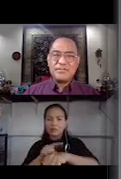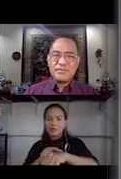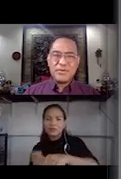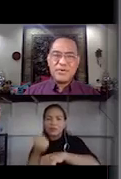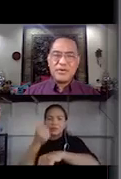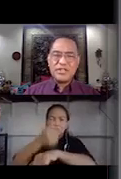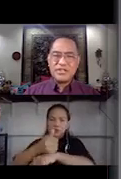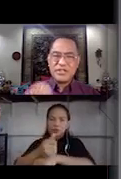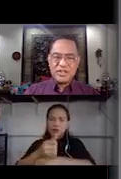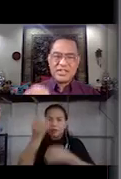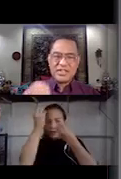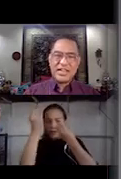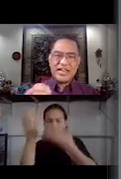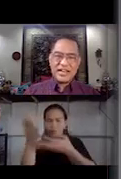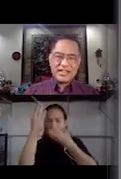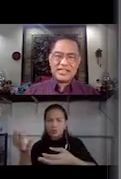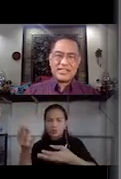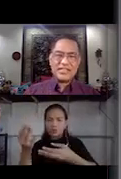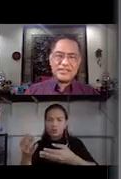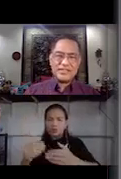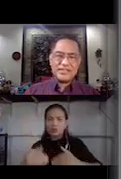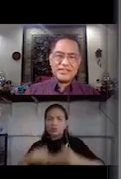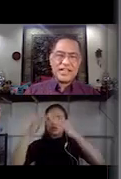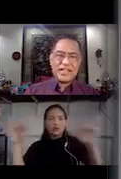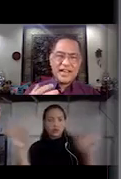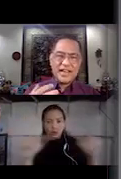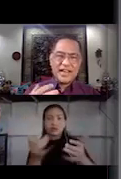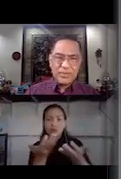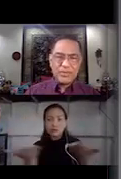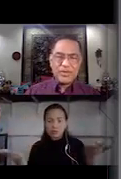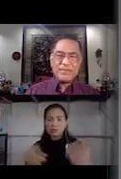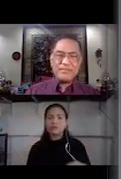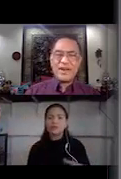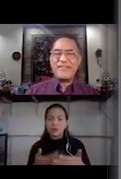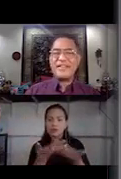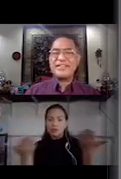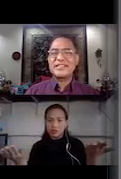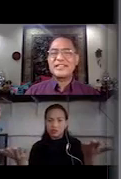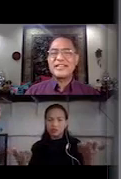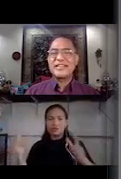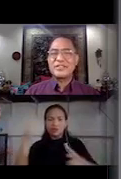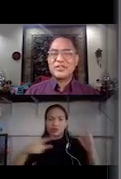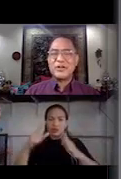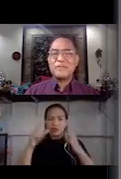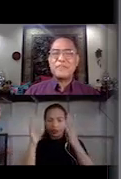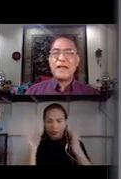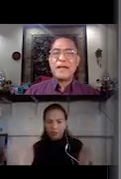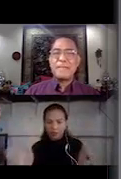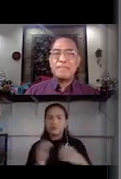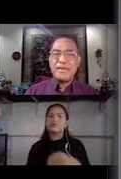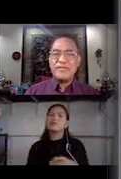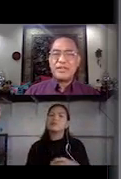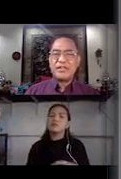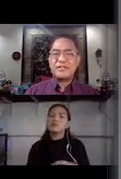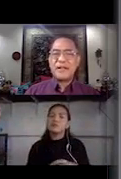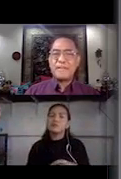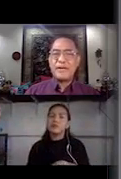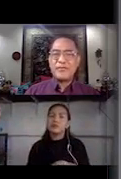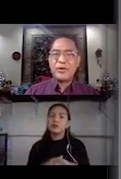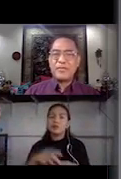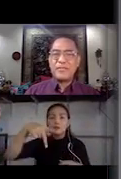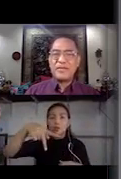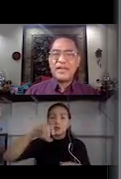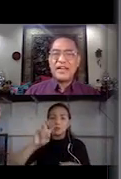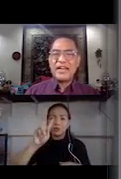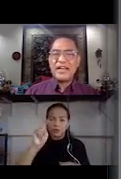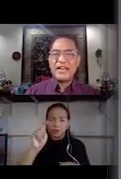information brokers just like us, just like you, librarians. So, pivot,